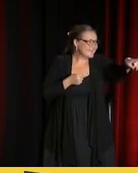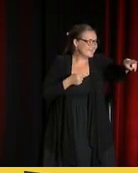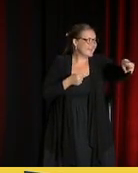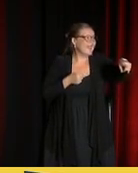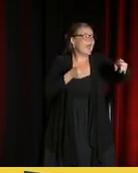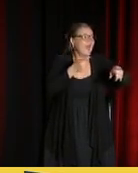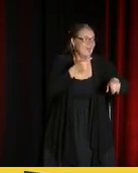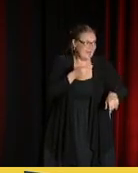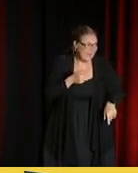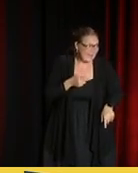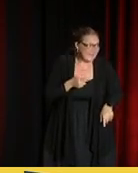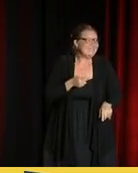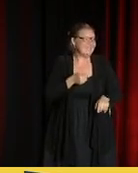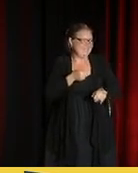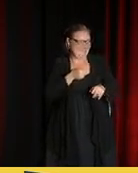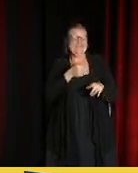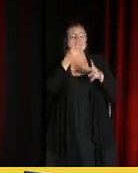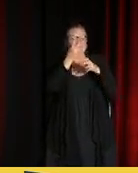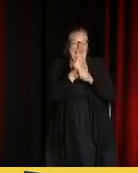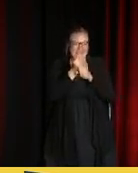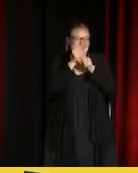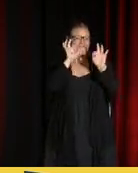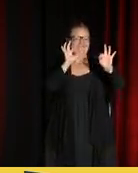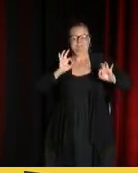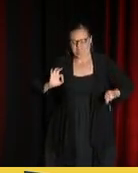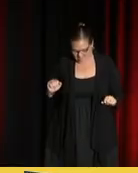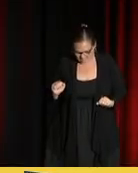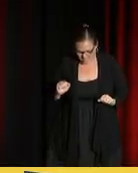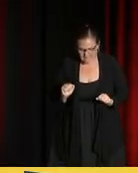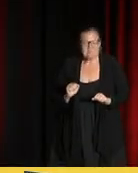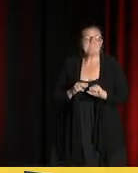it comes. All right, good.